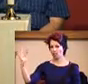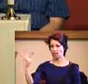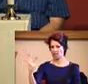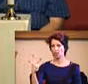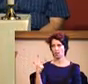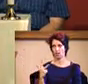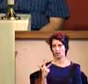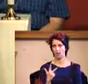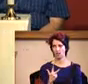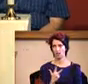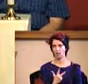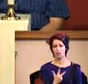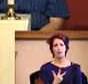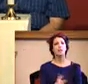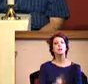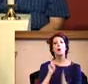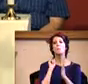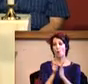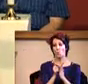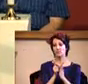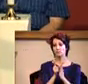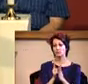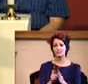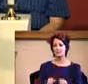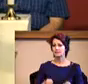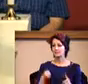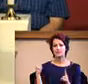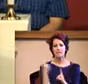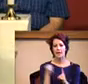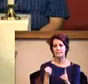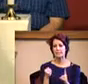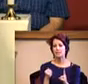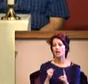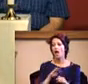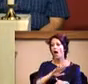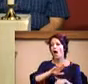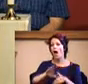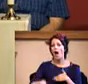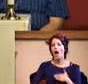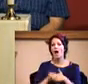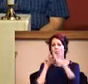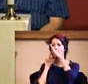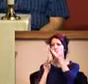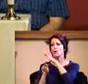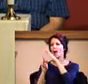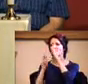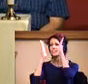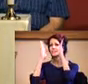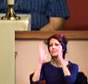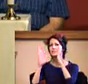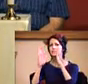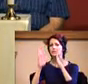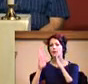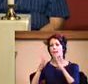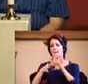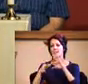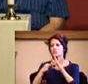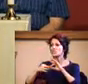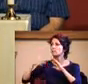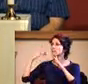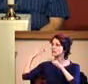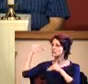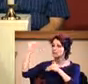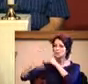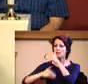aha moment if you will when suddenly all of the instances and Prophecies of scripture came together and in that